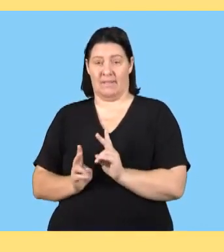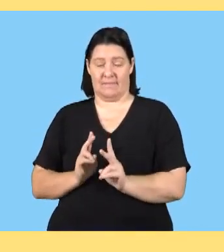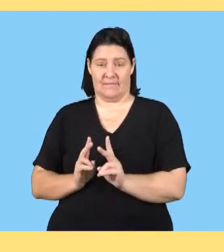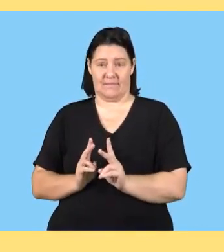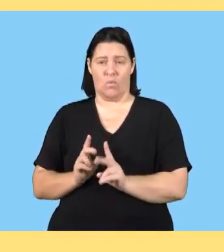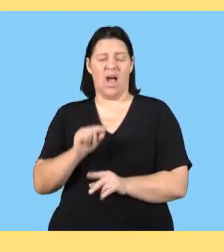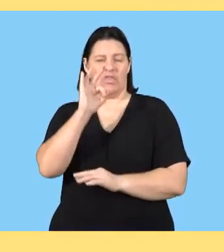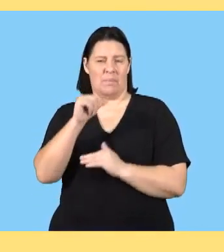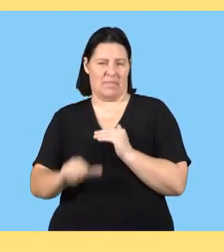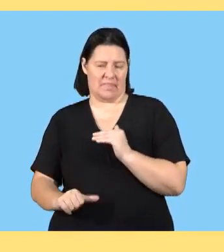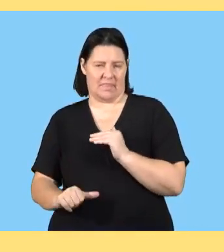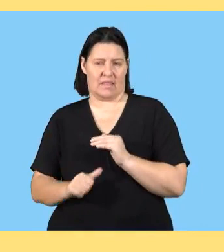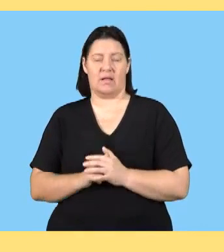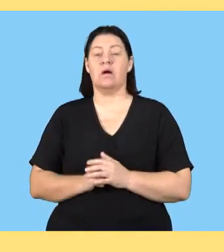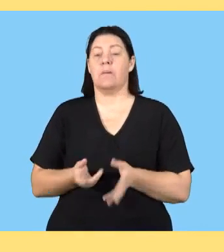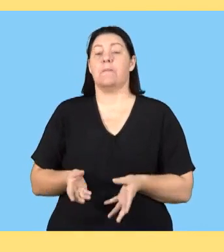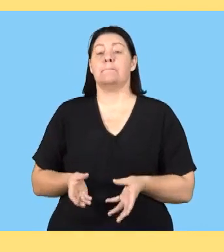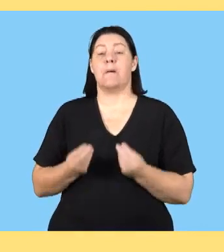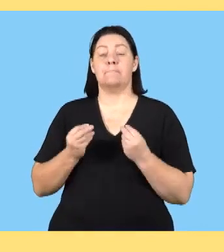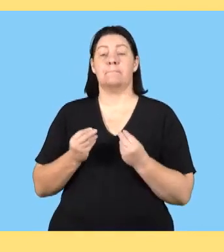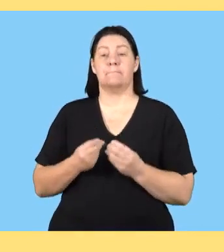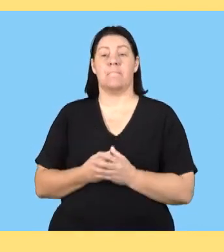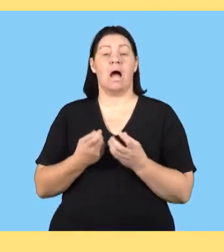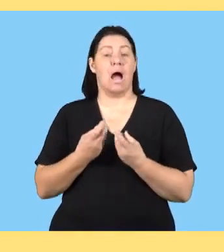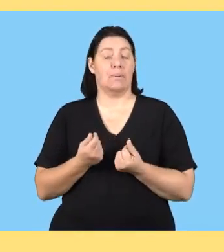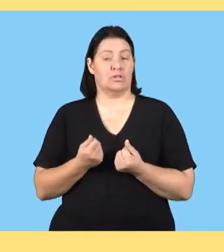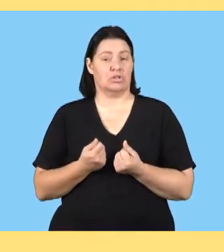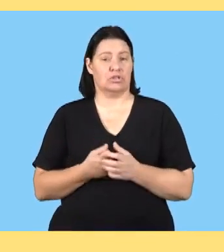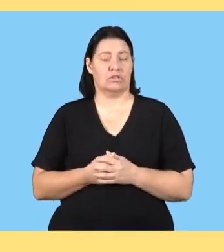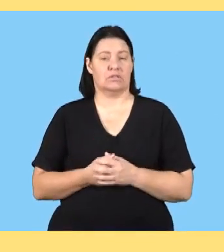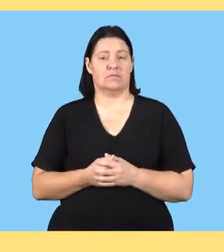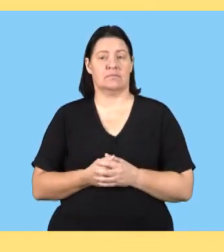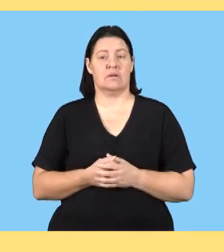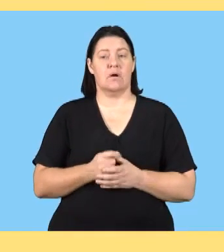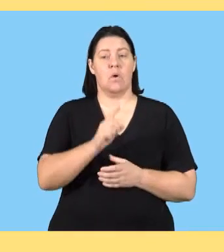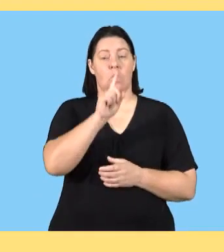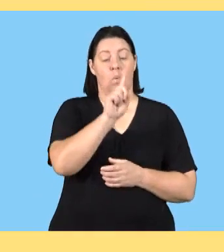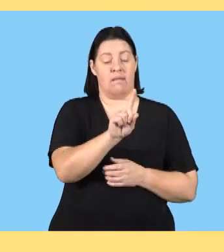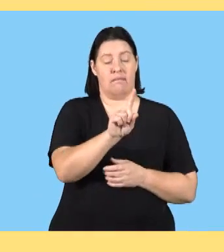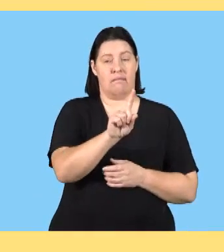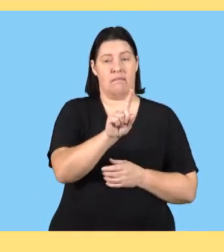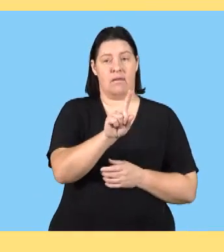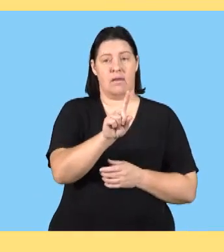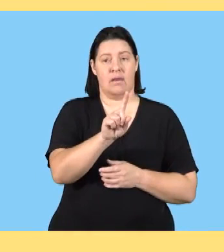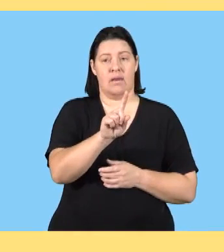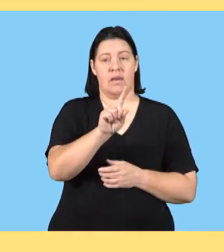for 3 months. It will give me an amount which is